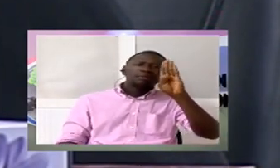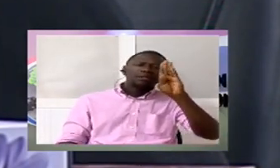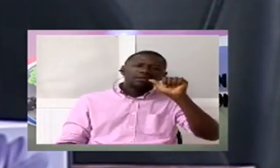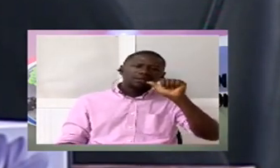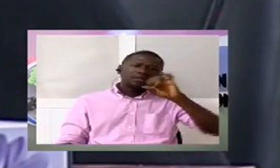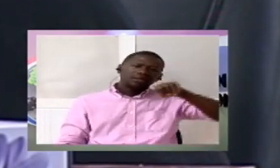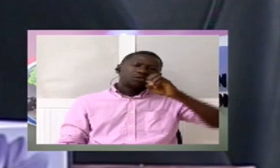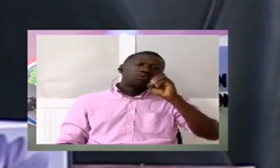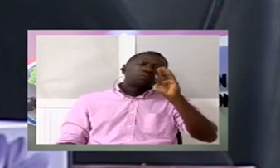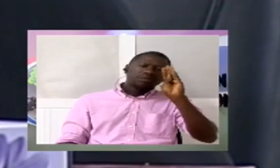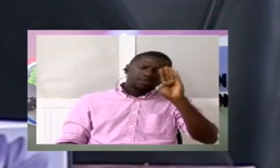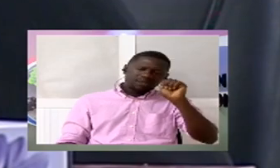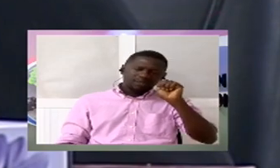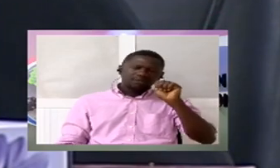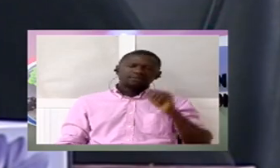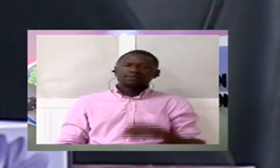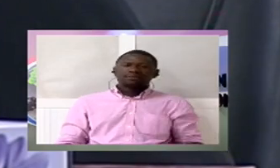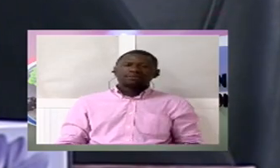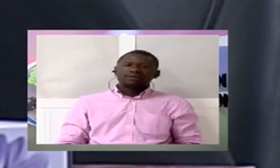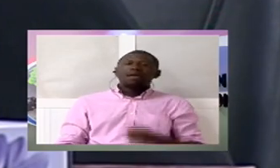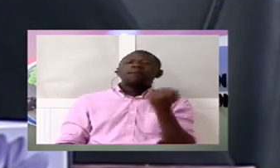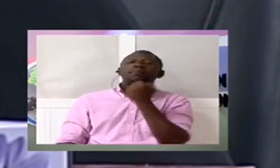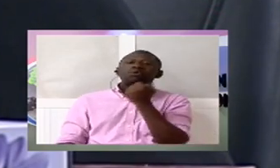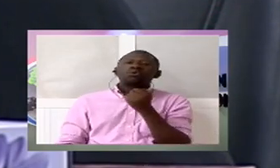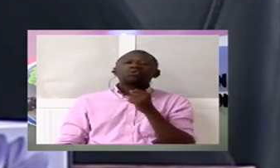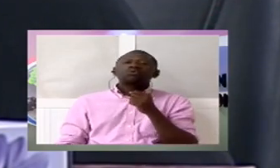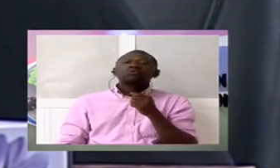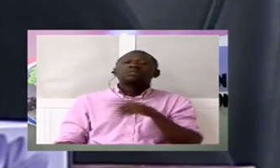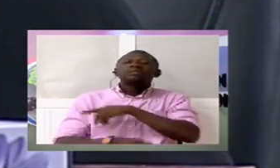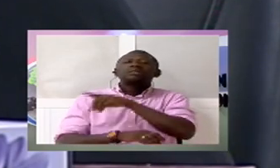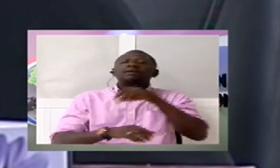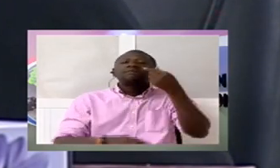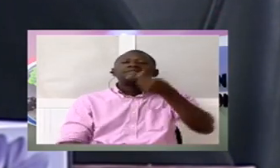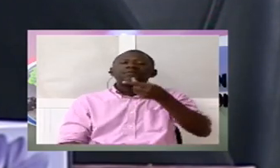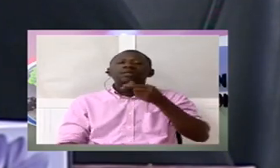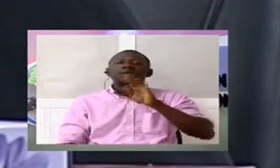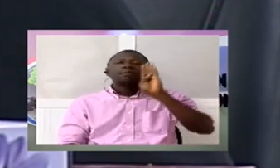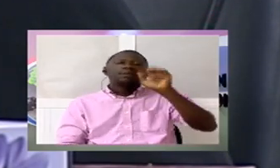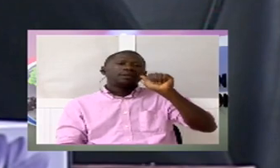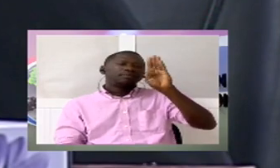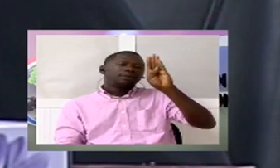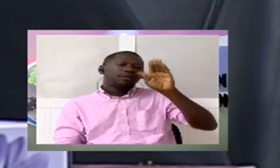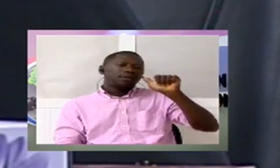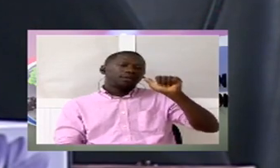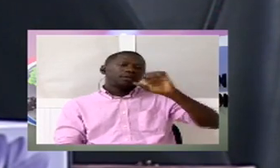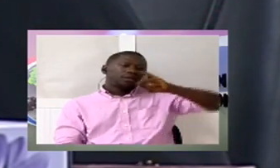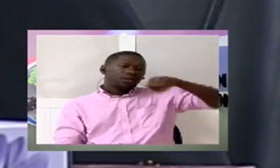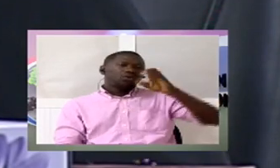Karantaba. Wala ni nyintu onata dorekan kilala. He came with that name, and so they used to call me by it.